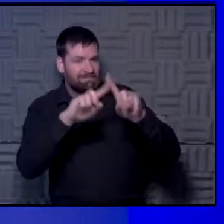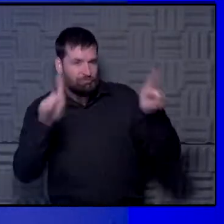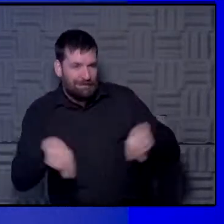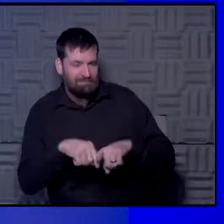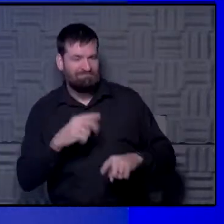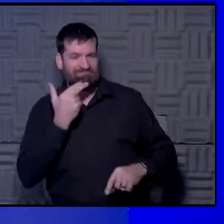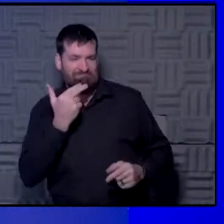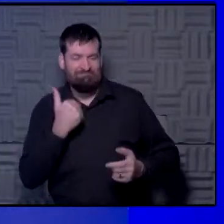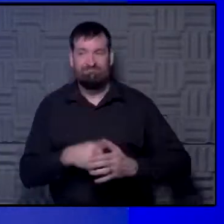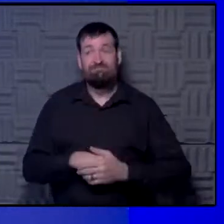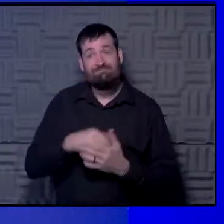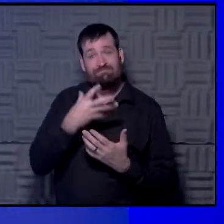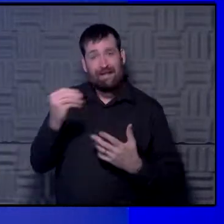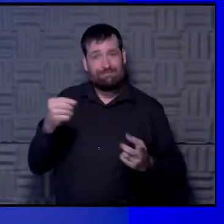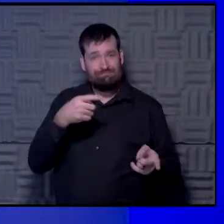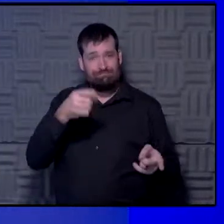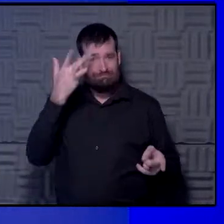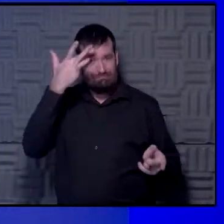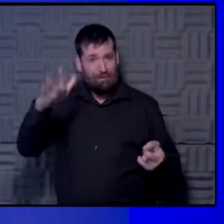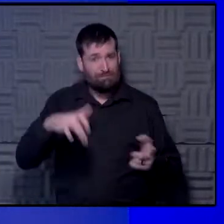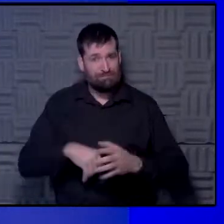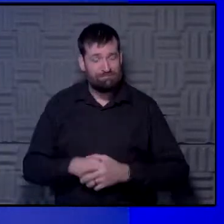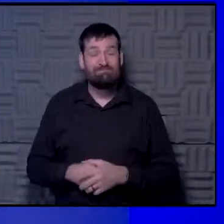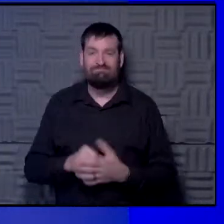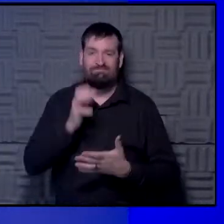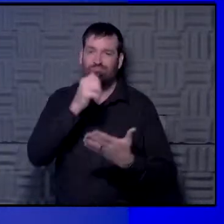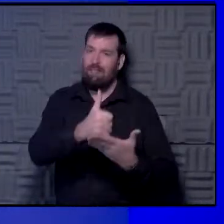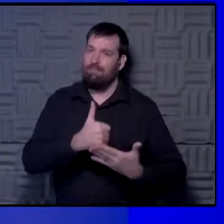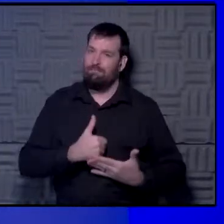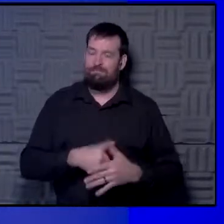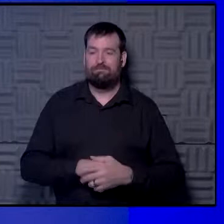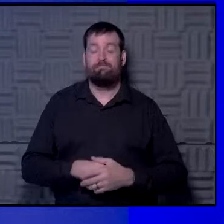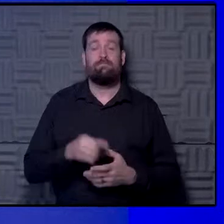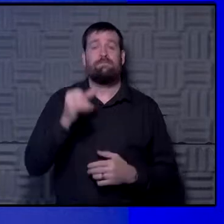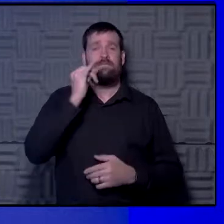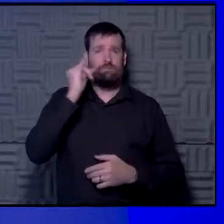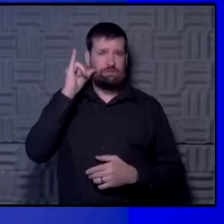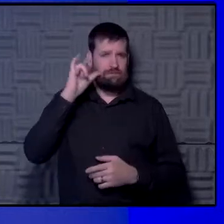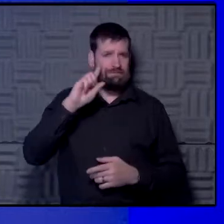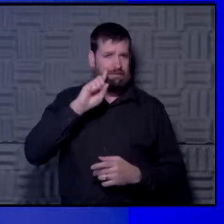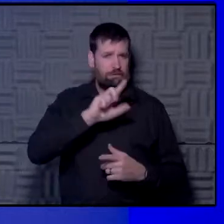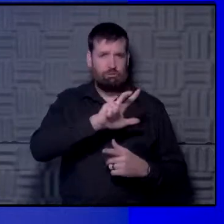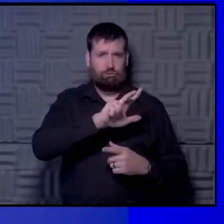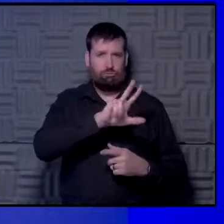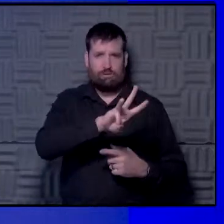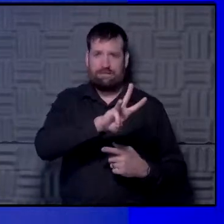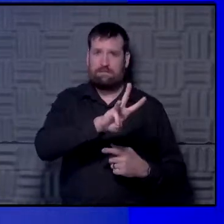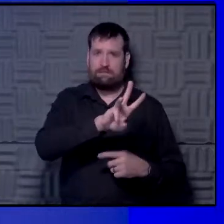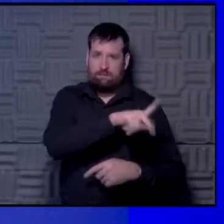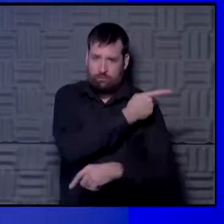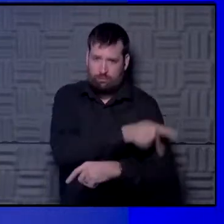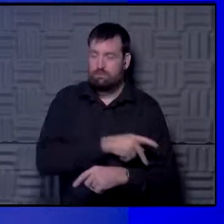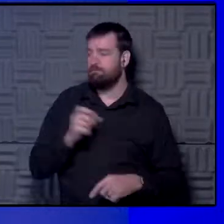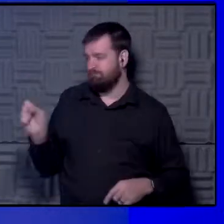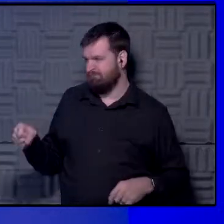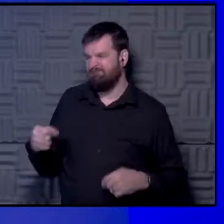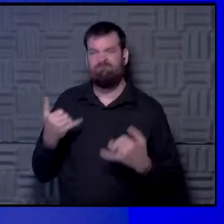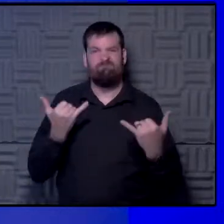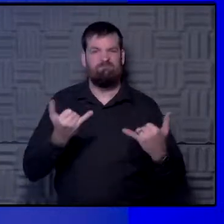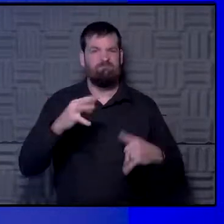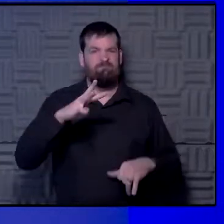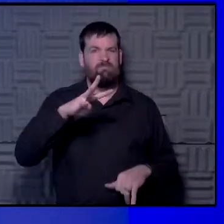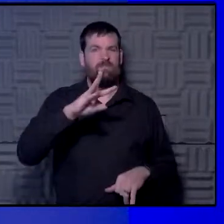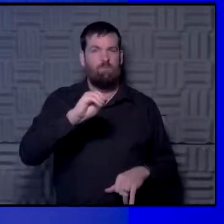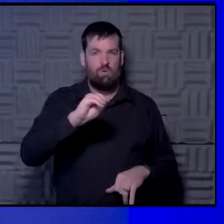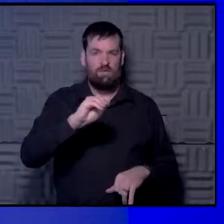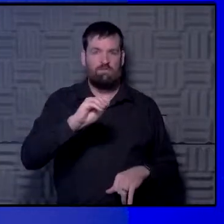and they're smart. So Yeah. good. They'll help us. Yesterday I believe we had 36 patients in the hospital. We did. We have 40 patients in